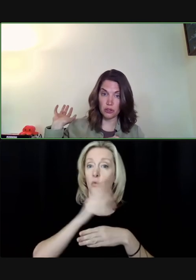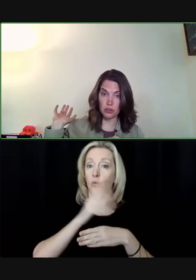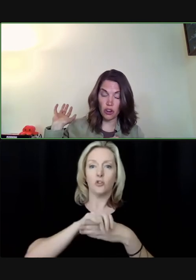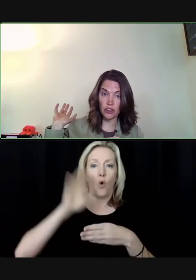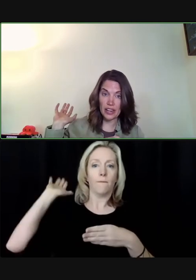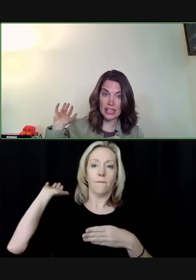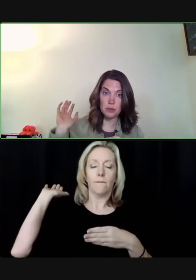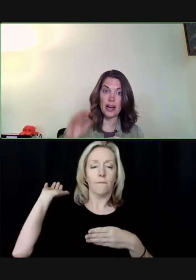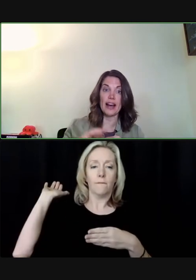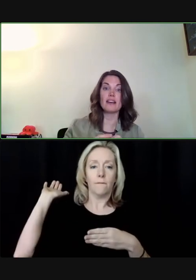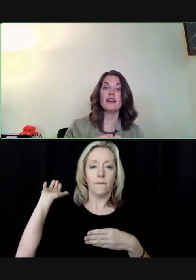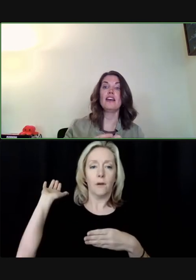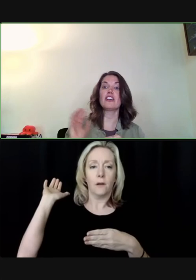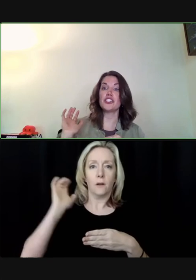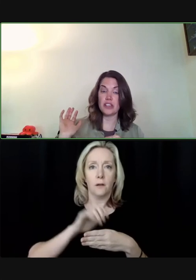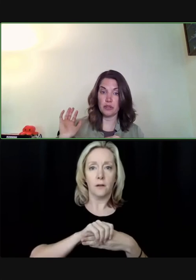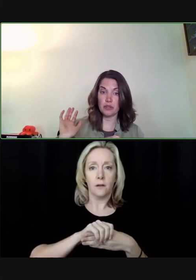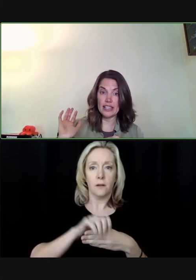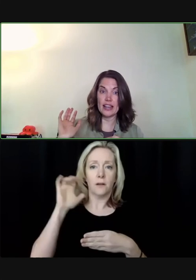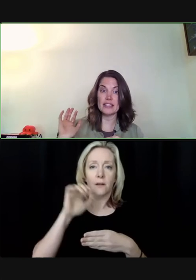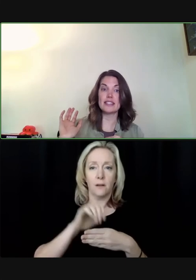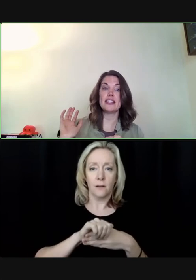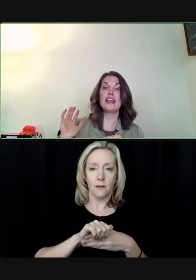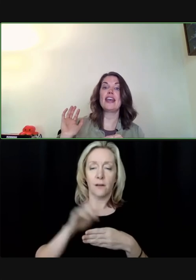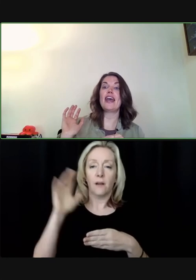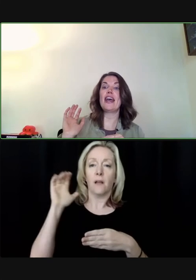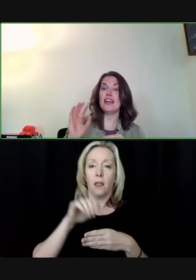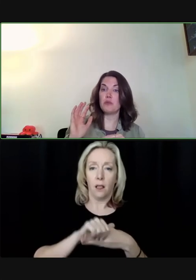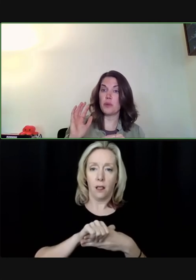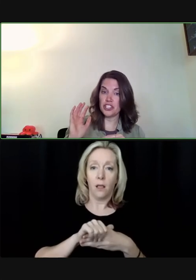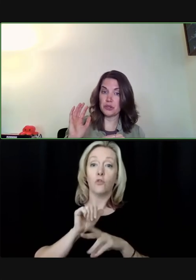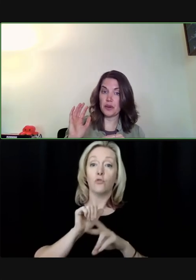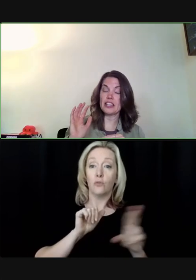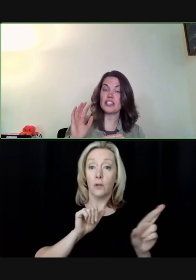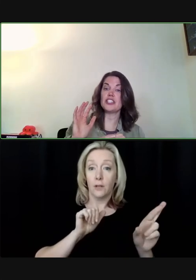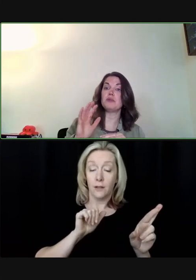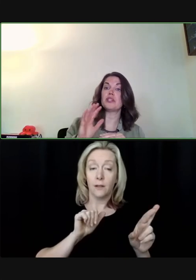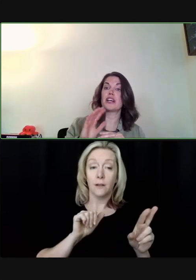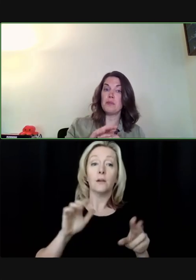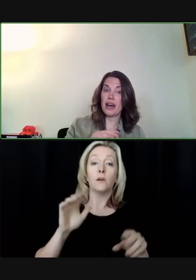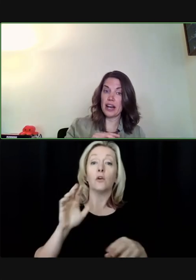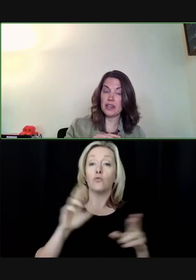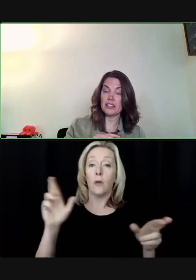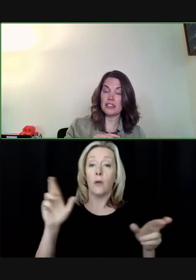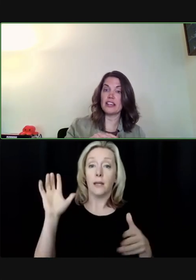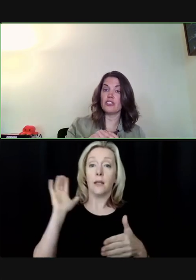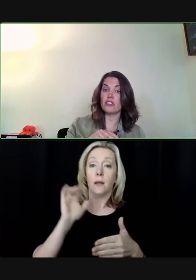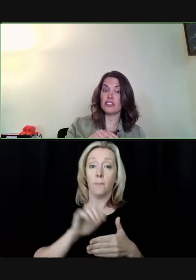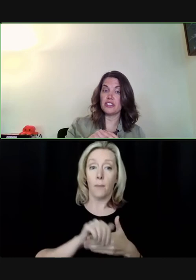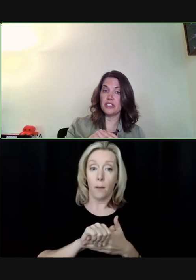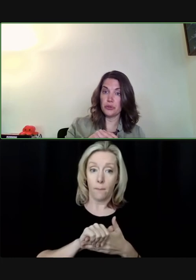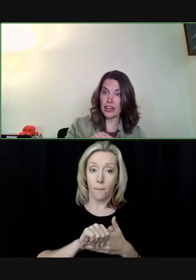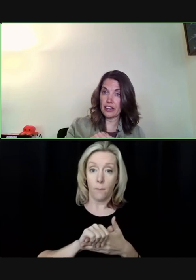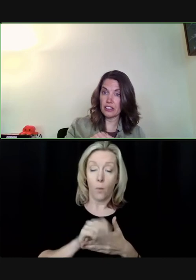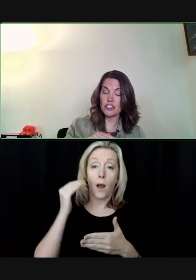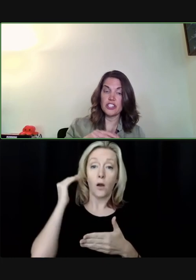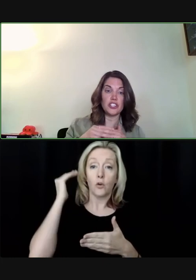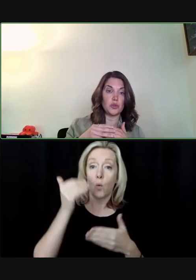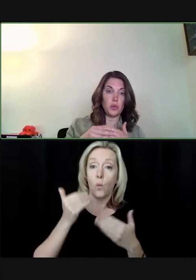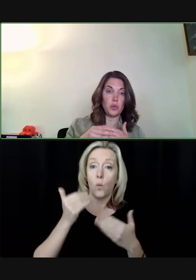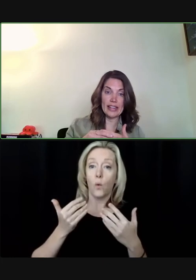able to withdraw her hand back because she's not ready yet. And then when she's ready, she's able to come back because that adult is